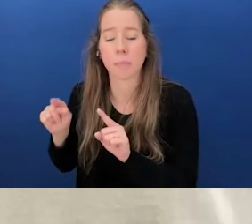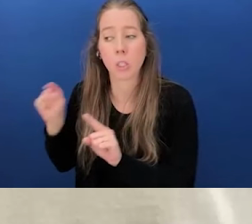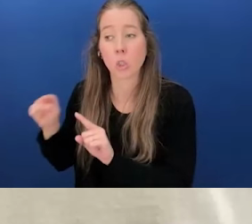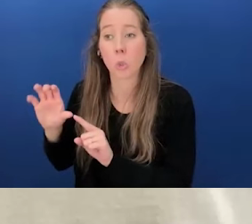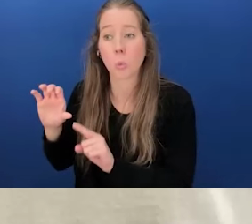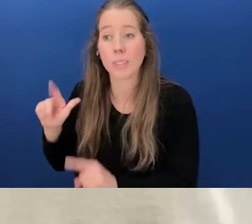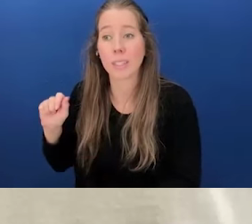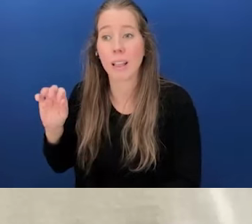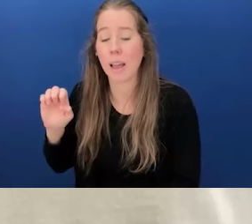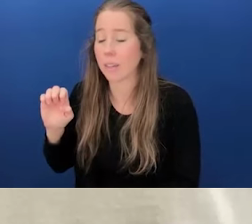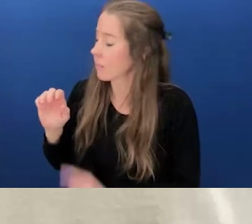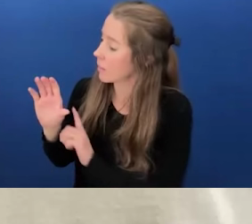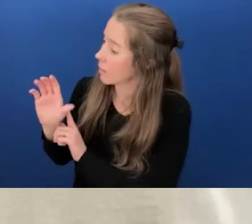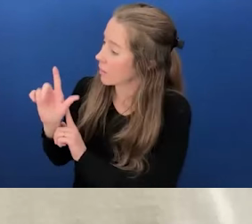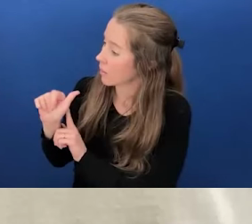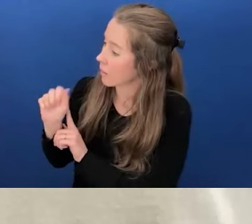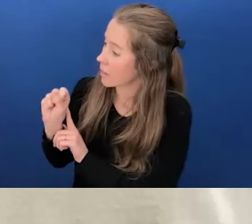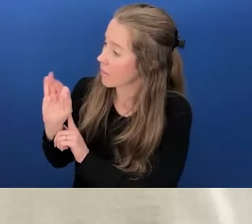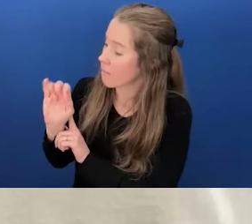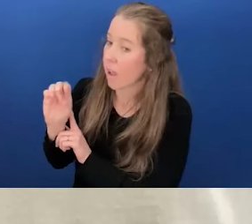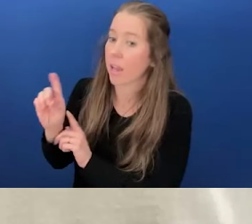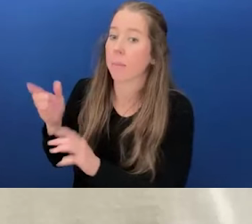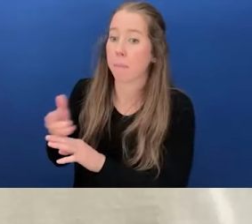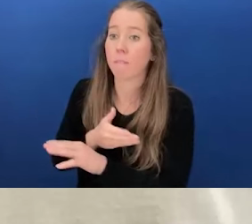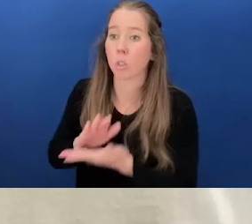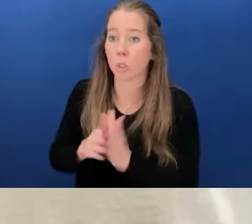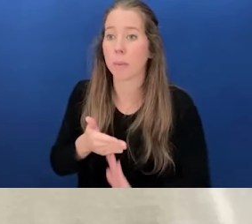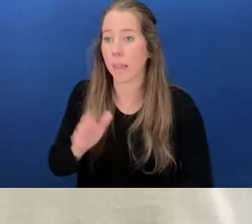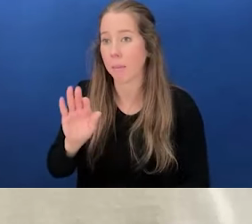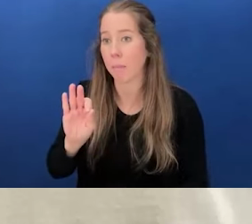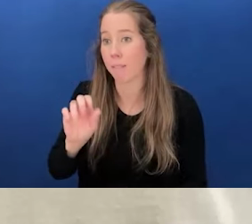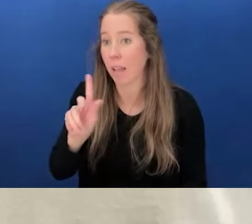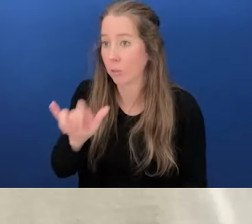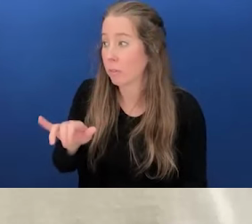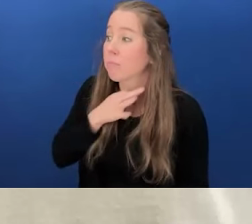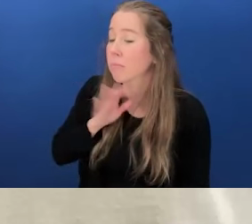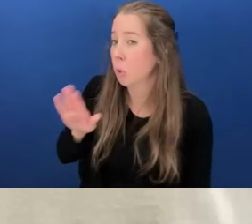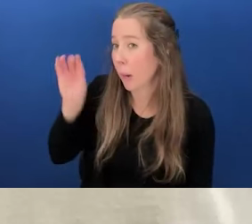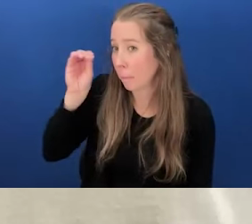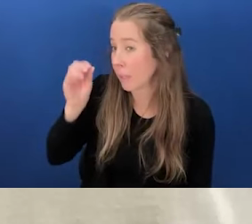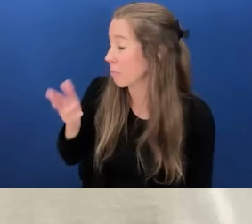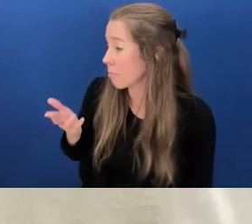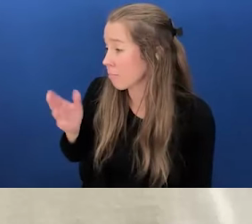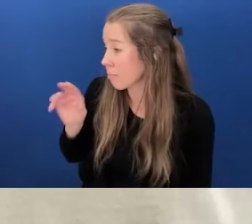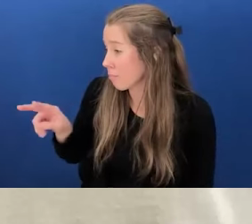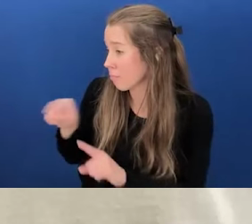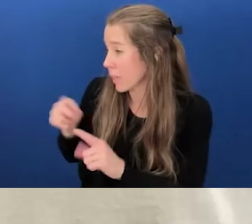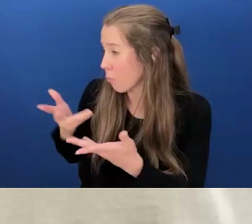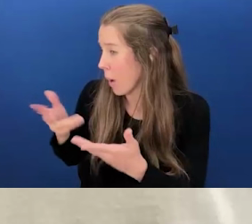became faculty. And so I wanted to ask her about this as well. So what's your perspective,